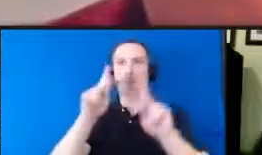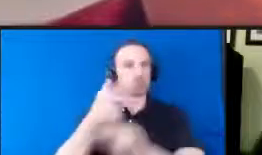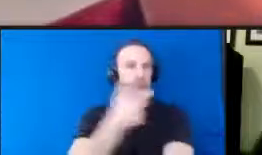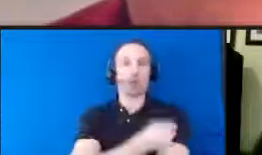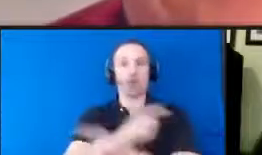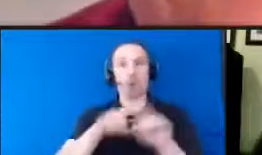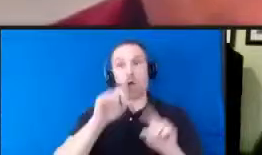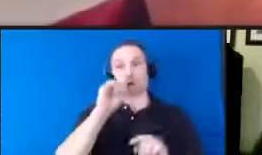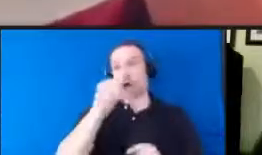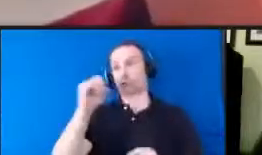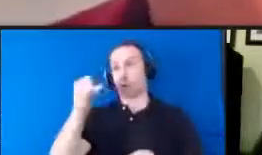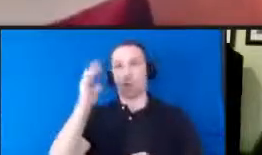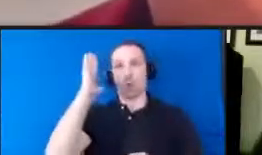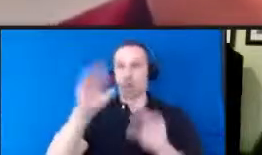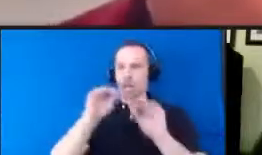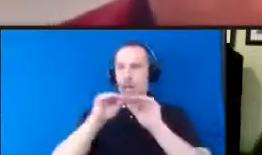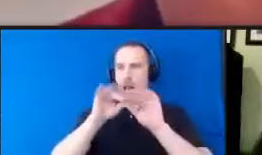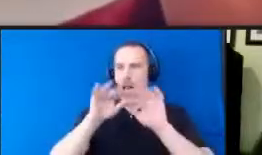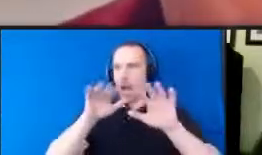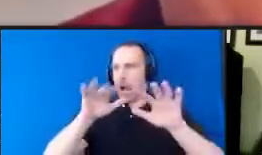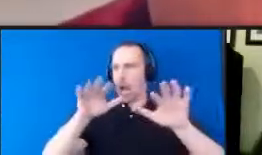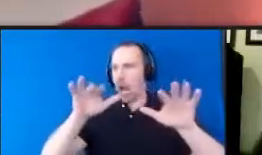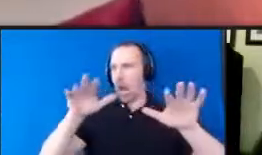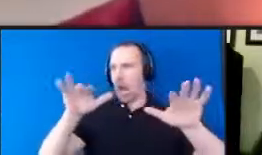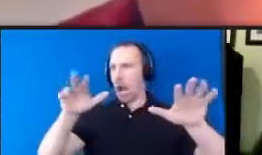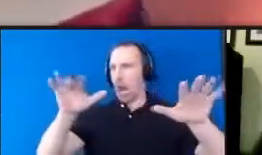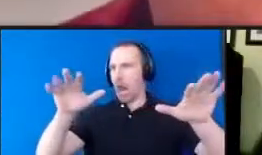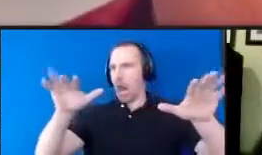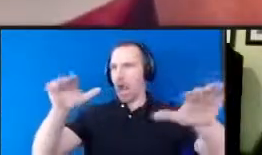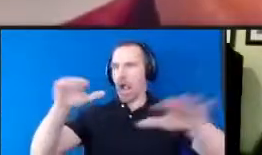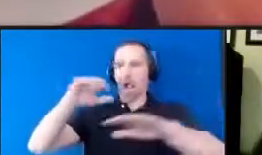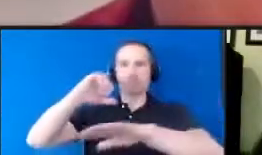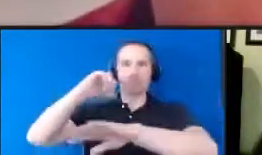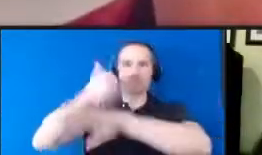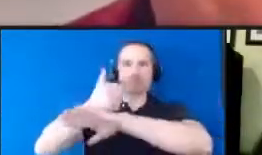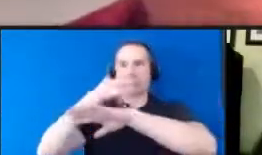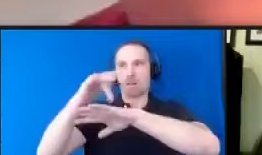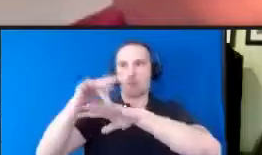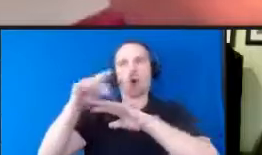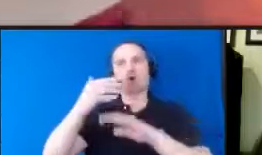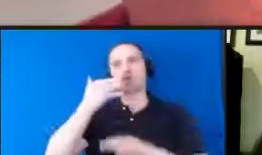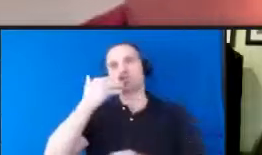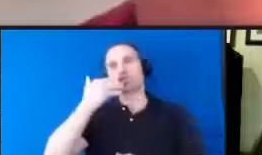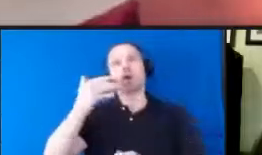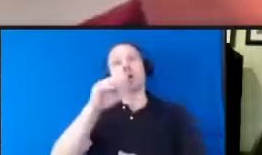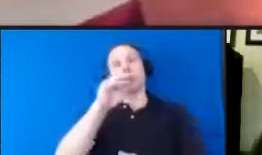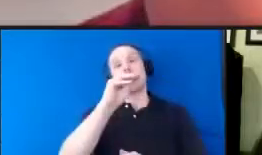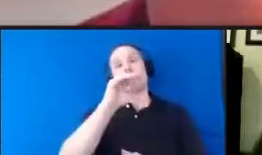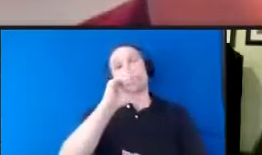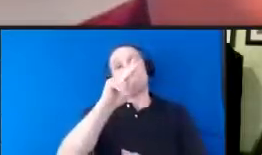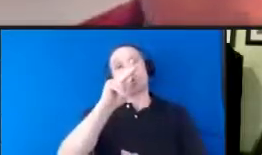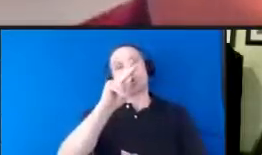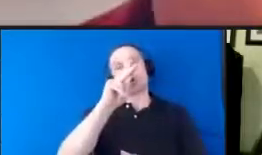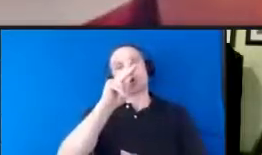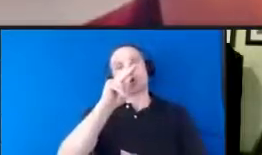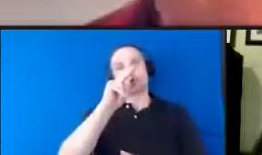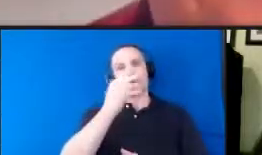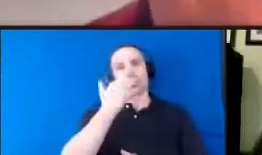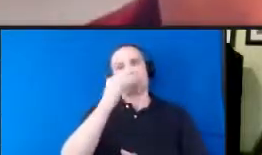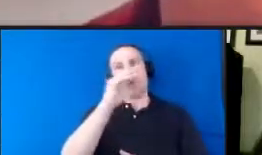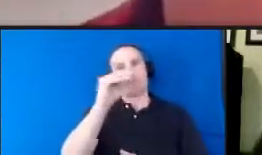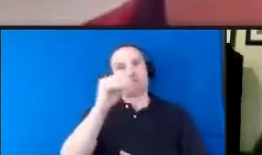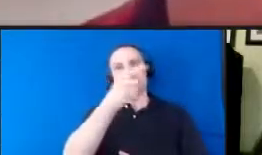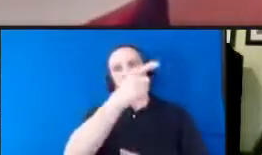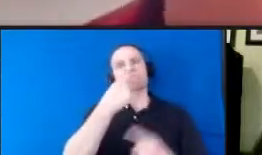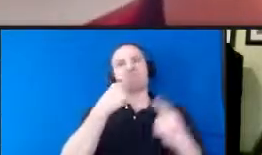soon in a good way. Merck, which is another giant pharmaceutical company known for vaccines, is partnering with Johnson & Johnson, said,